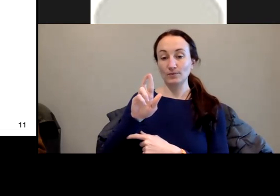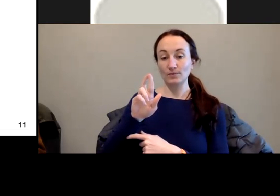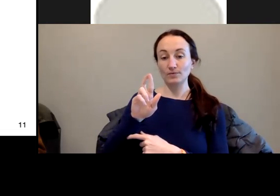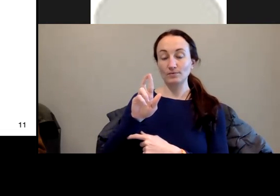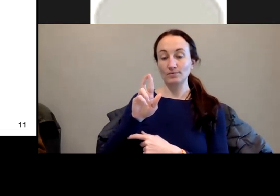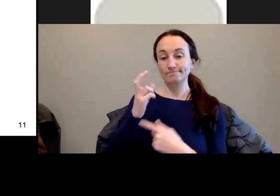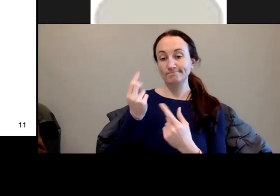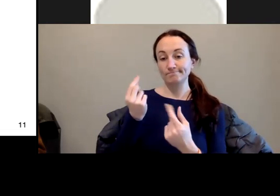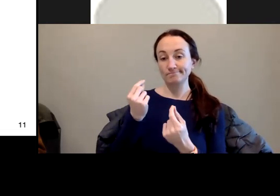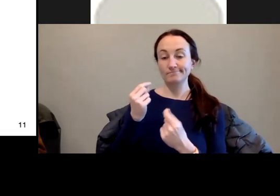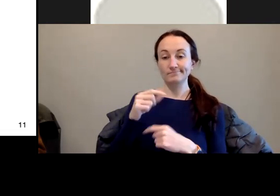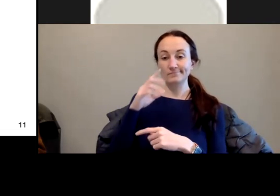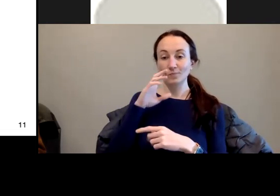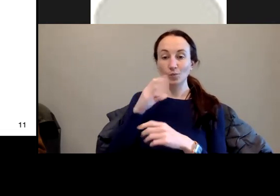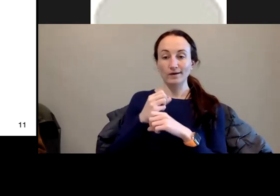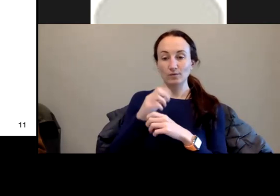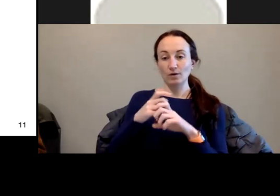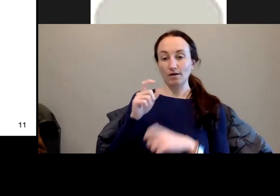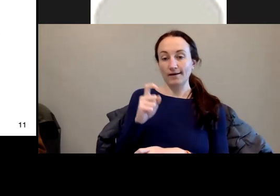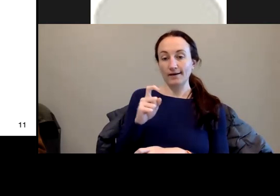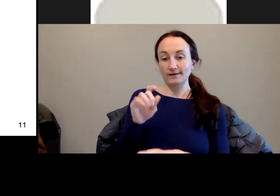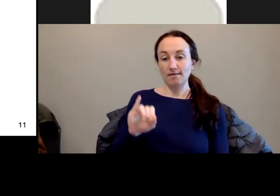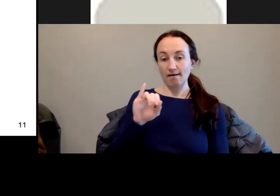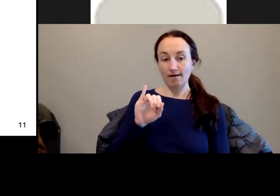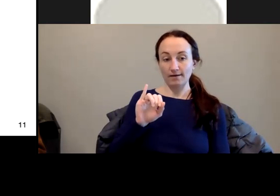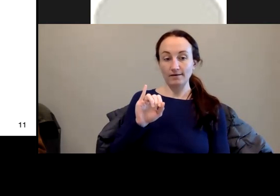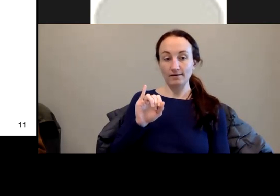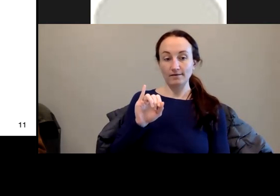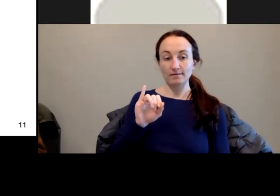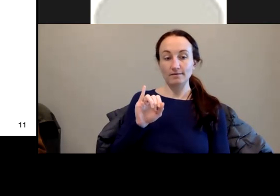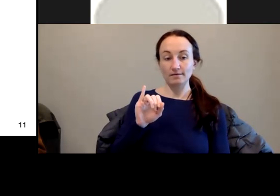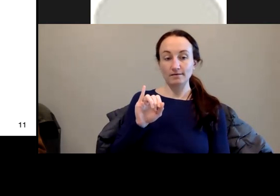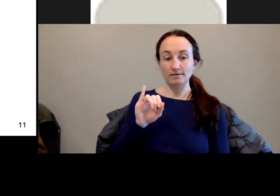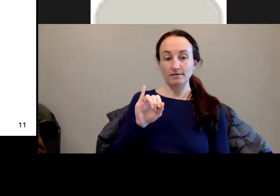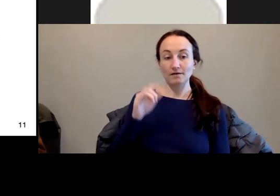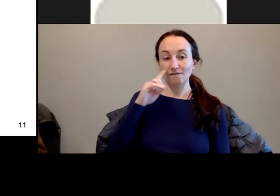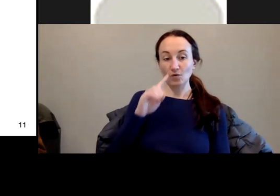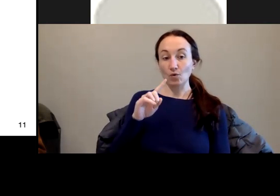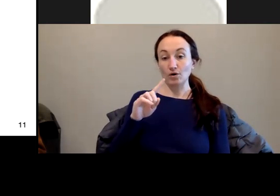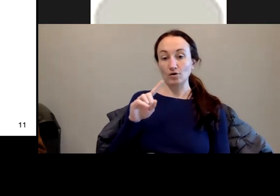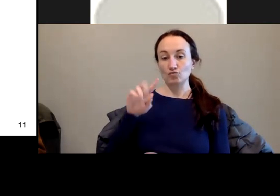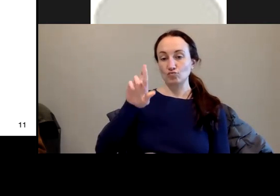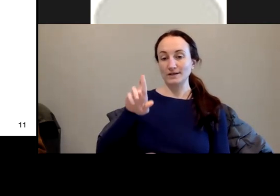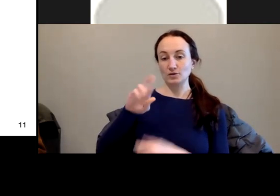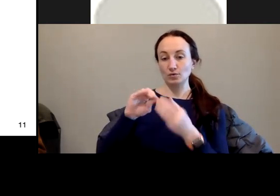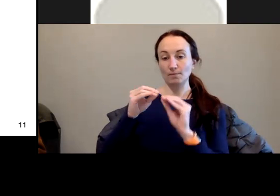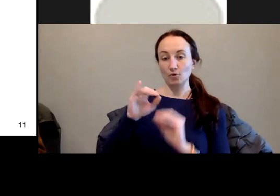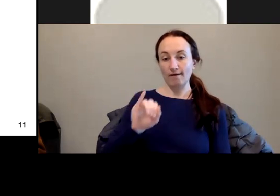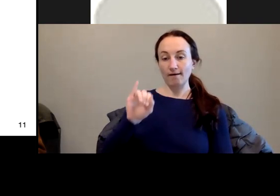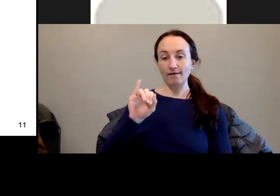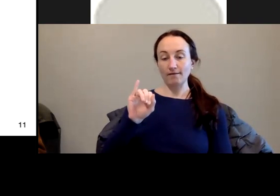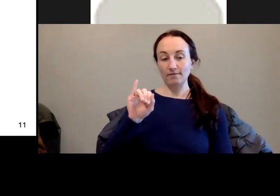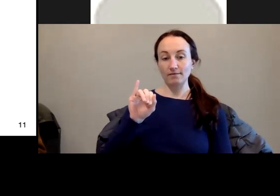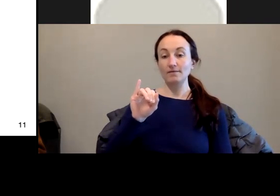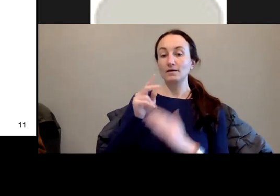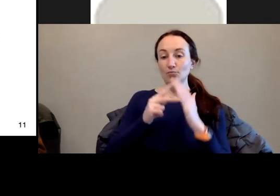you basically get this xi, right, for residue I, and you predict this